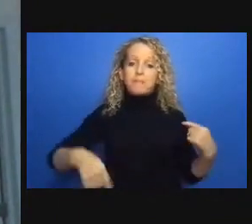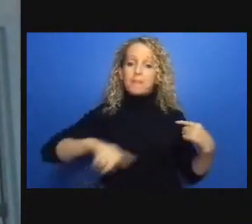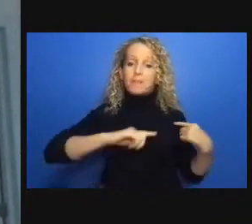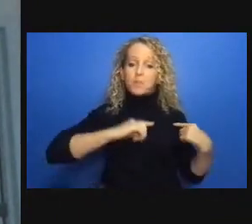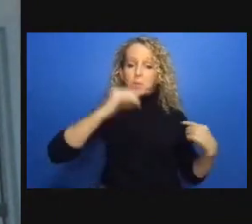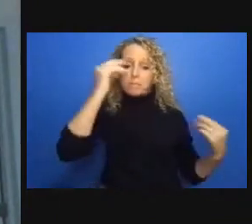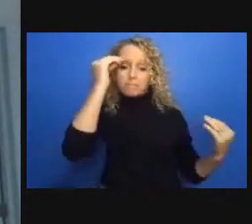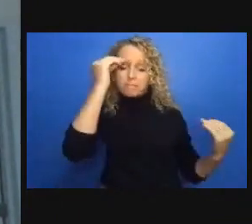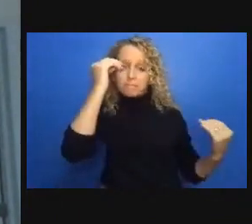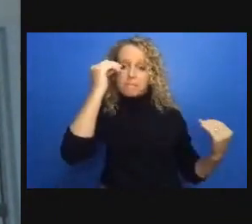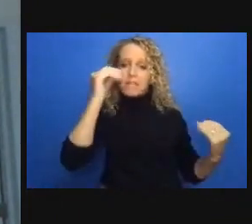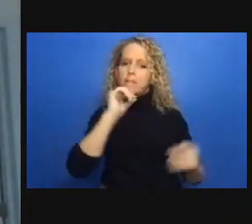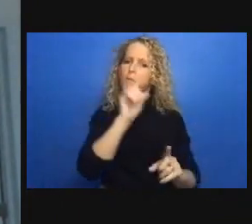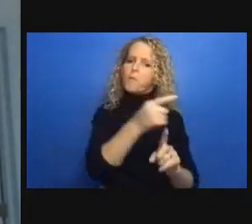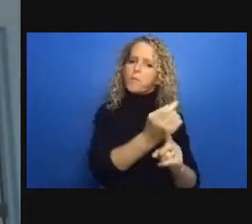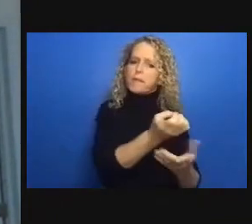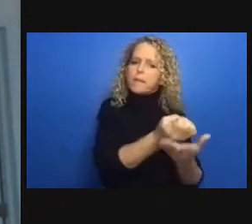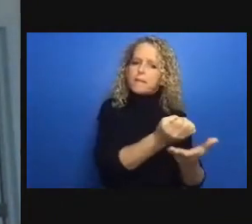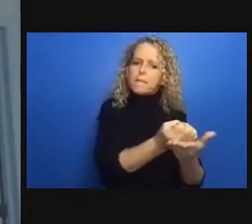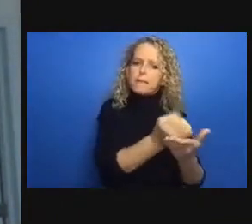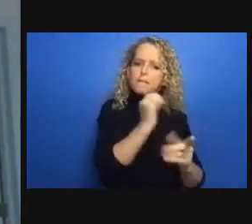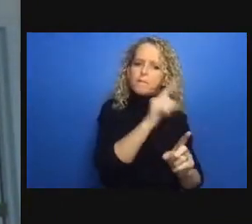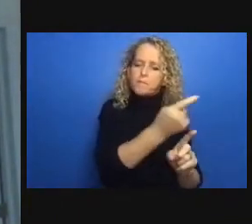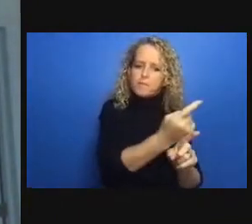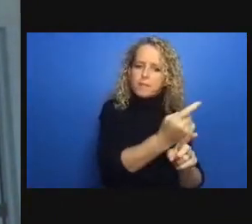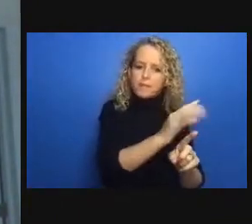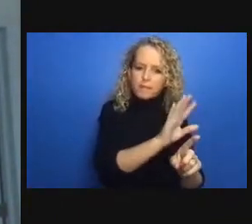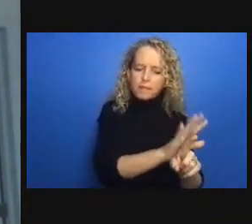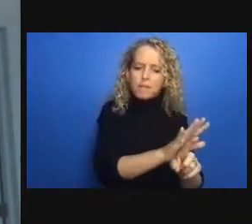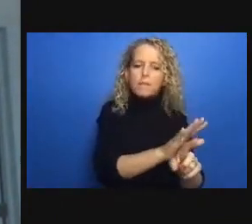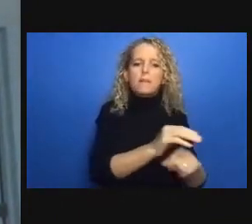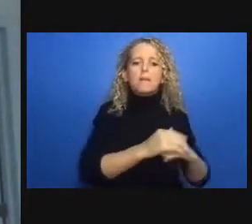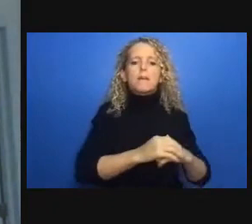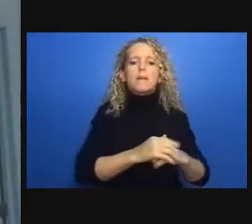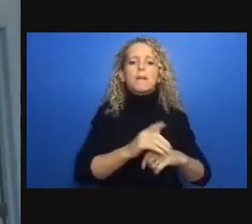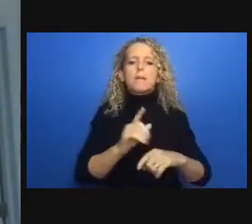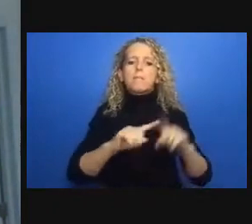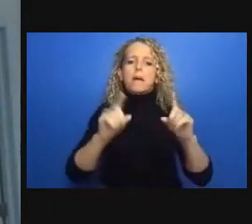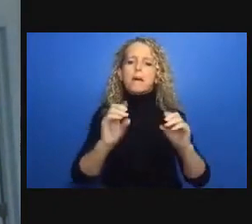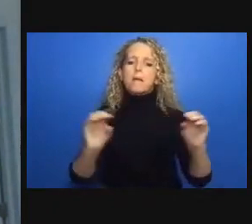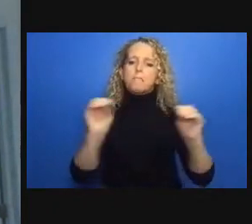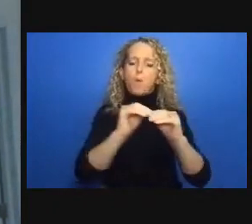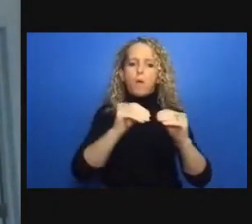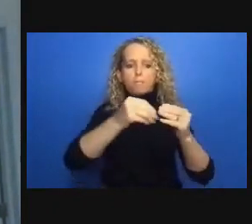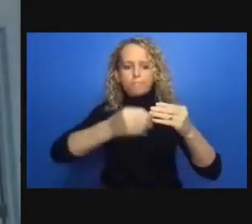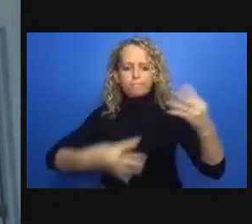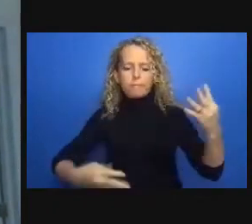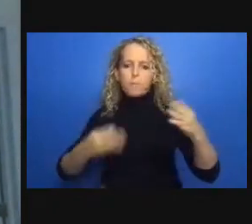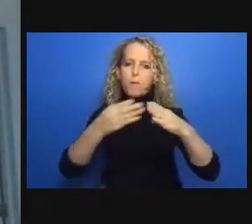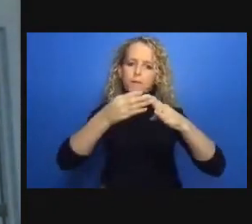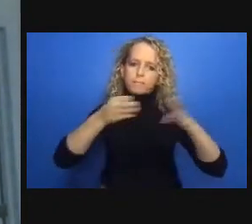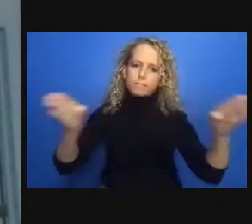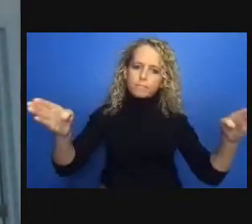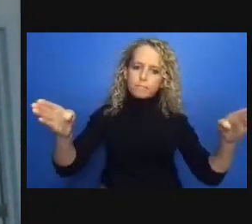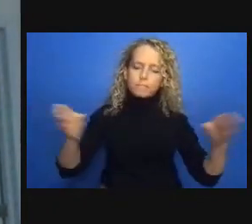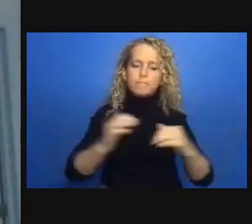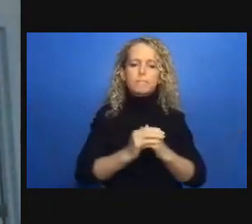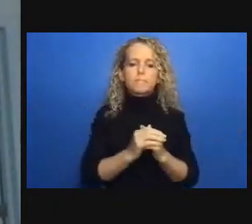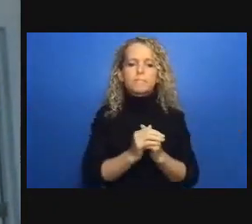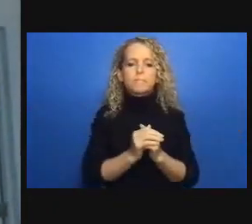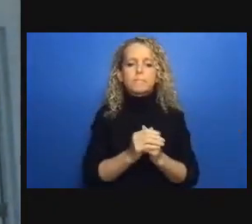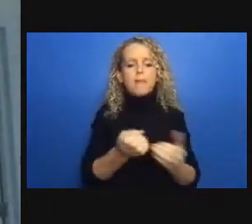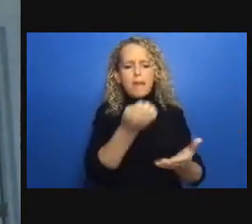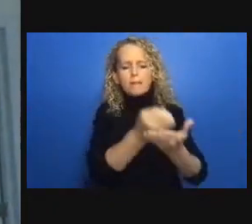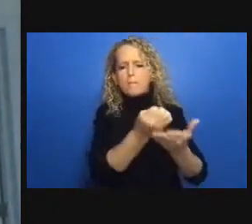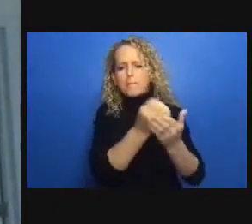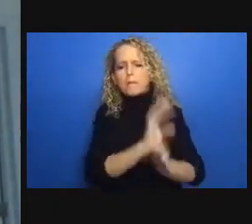terms of economic terms, but also how can we rebuild in a much broader and deeper way? So obviously economic rebuilding is a big